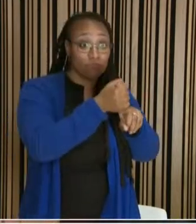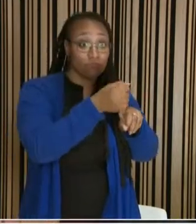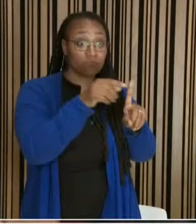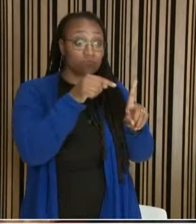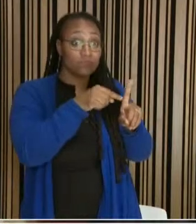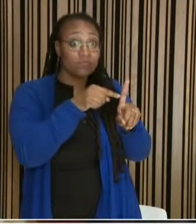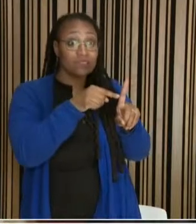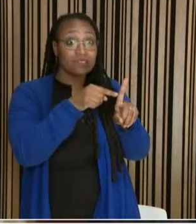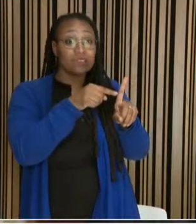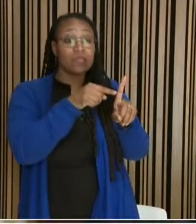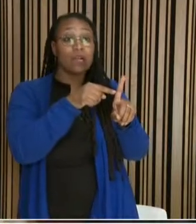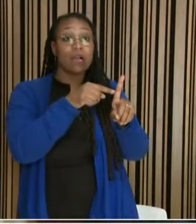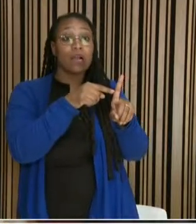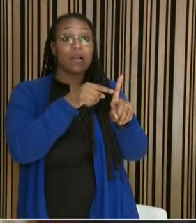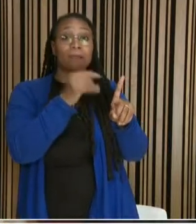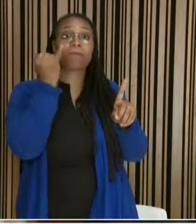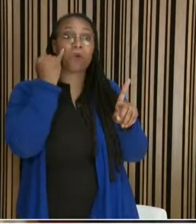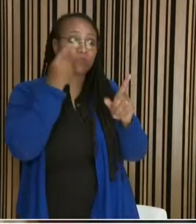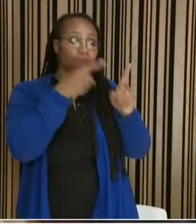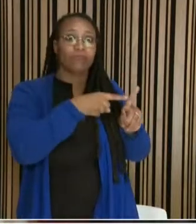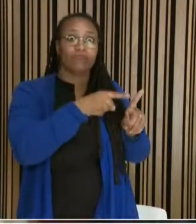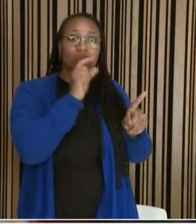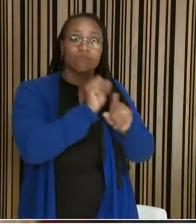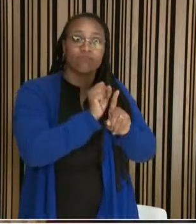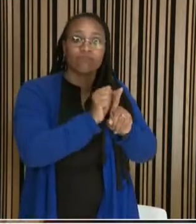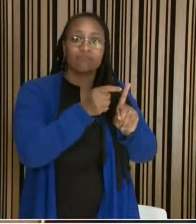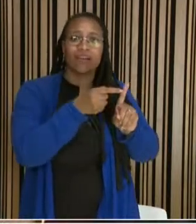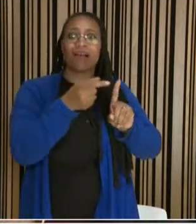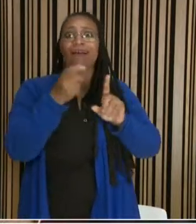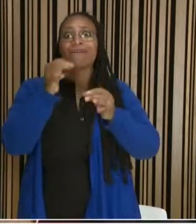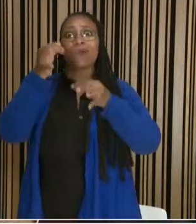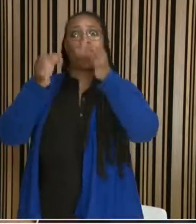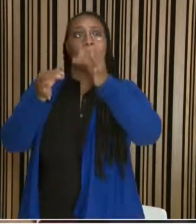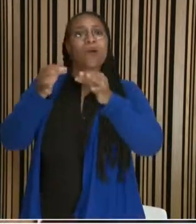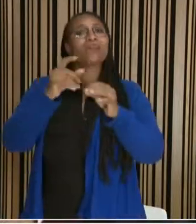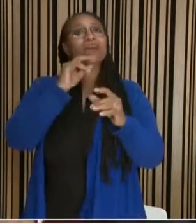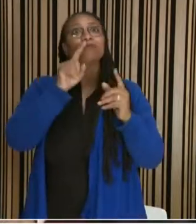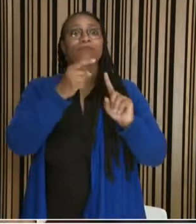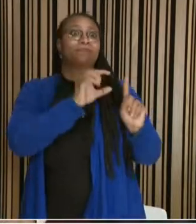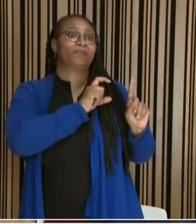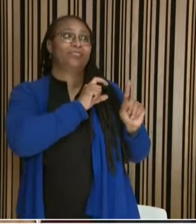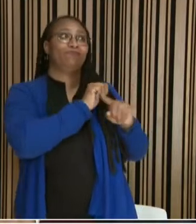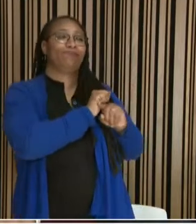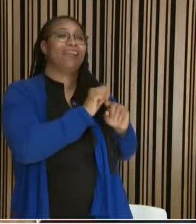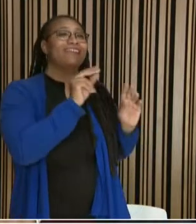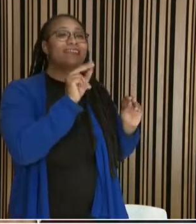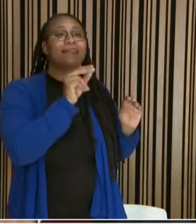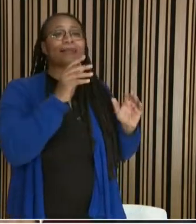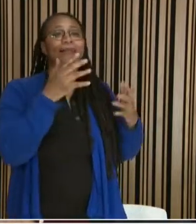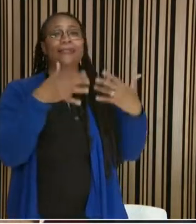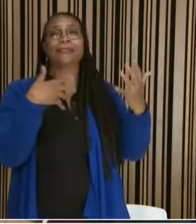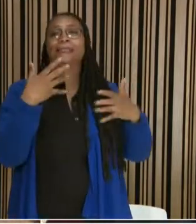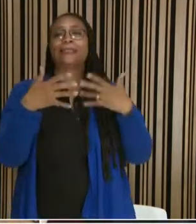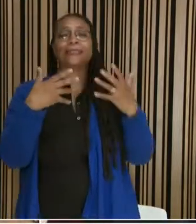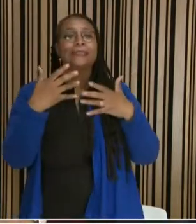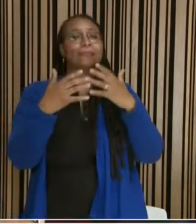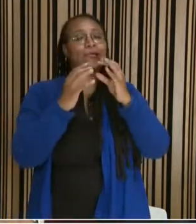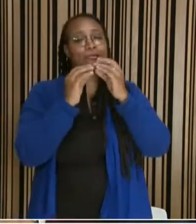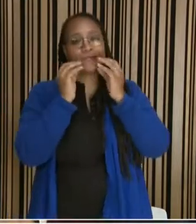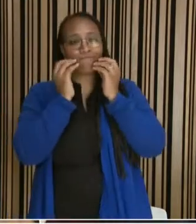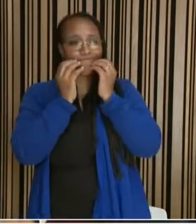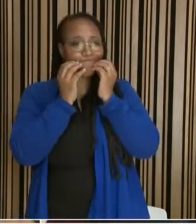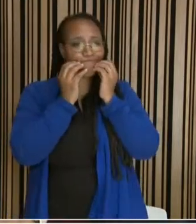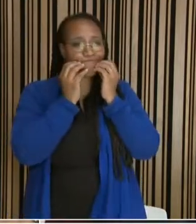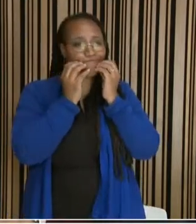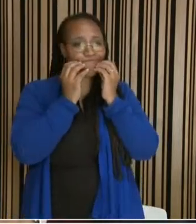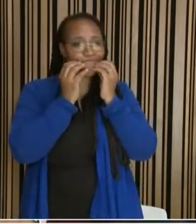of the case. If you're talking like specifically about something like, for example, around a Fourth Amendment issue or something,